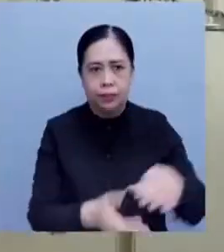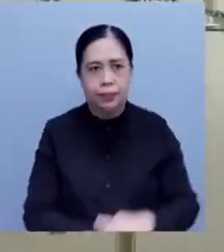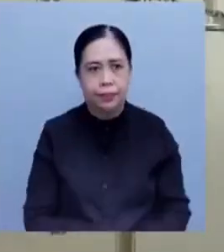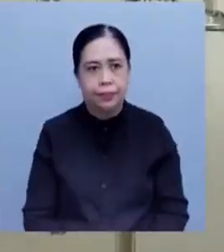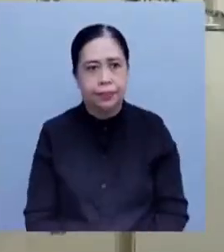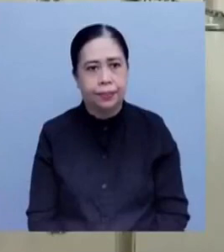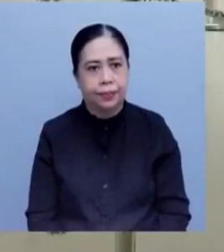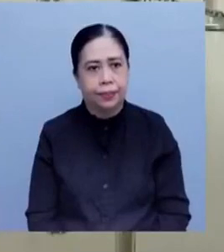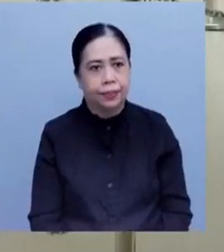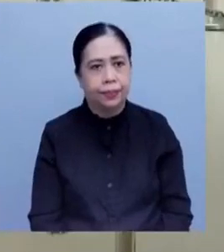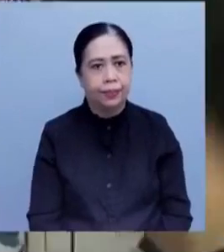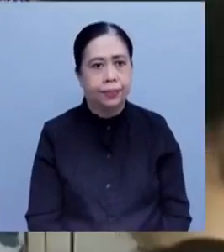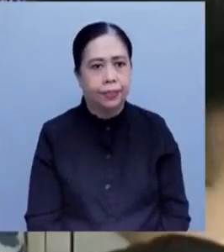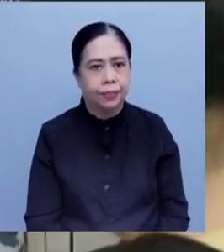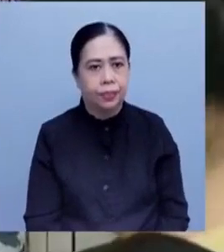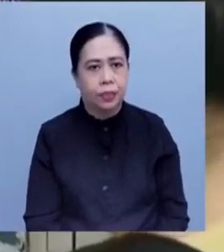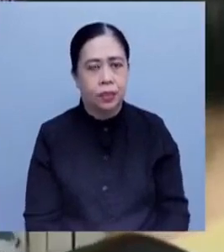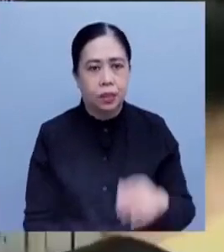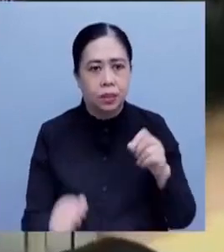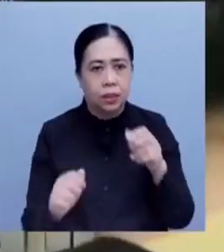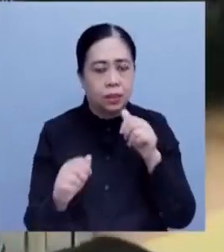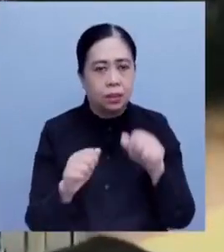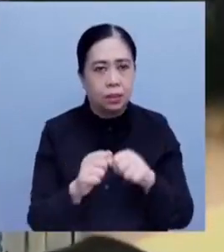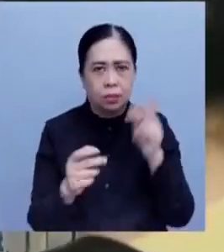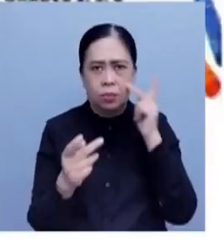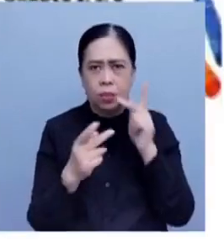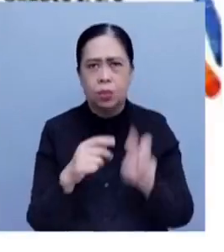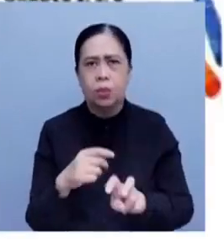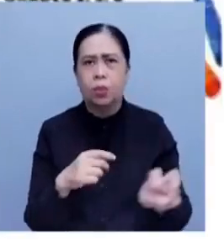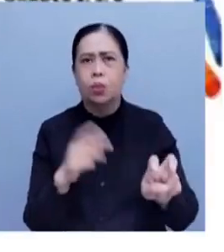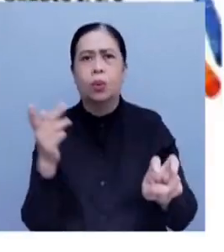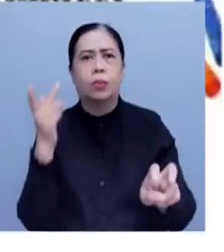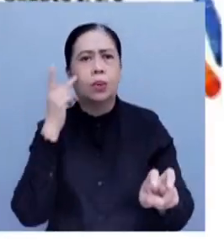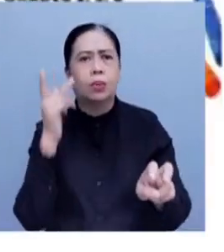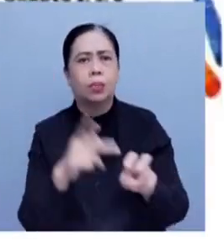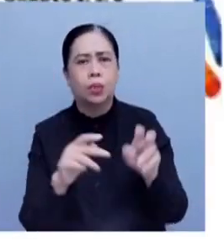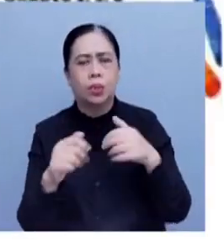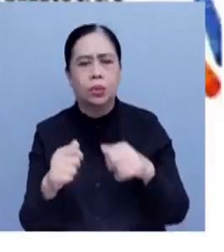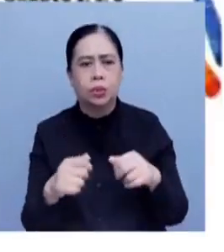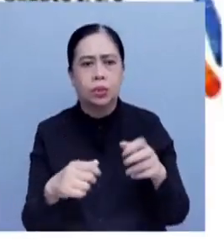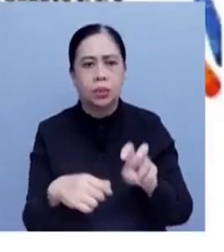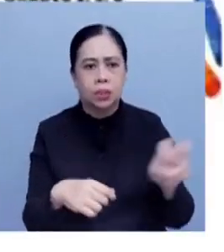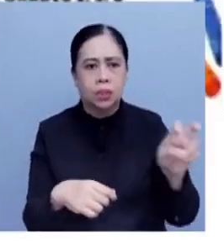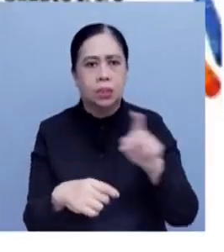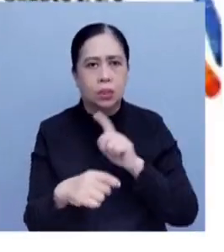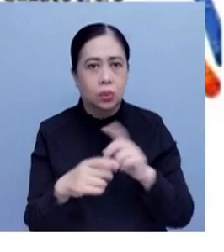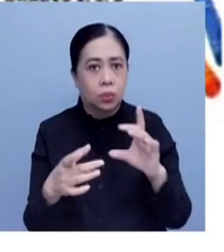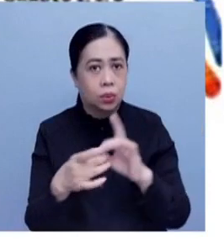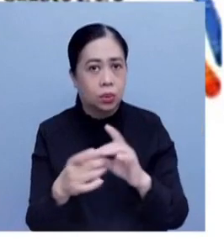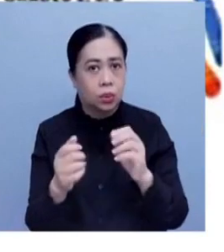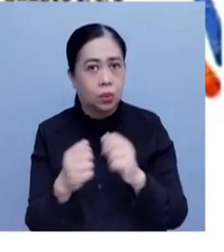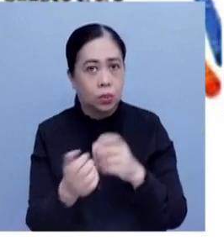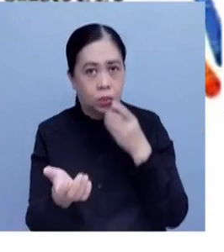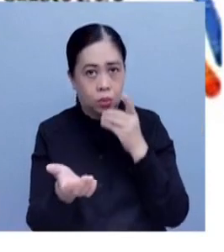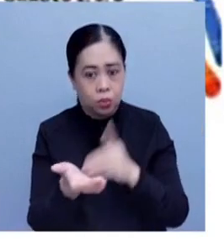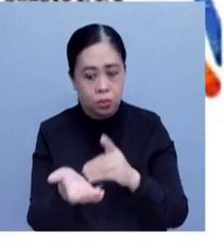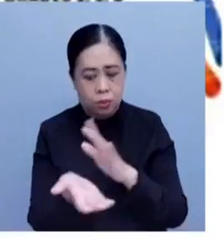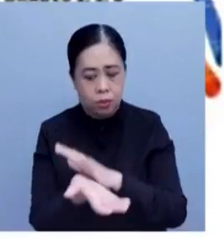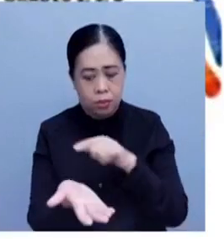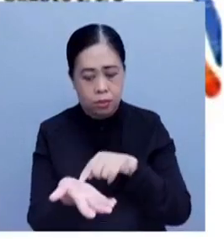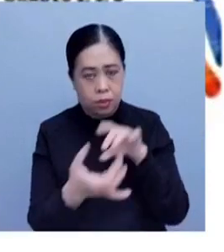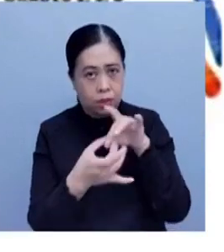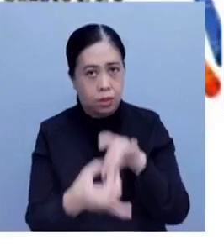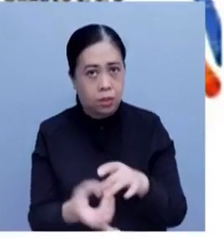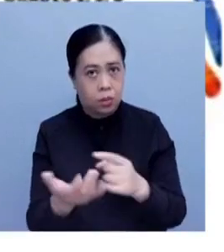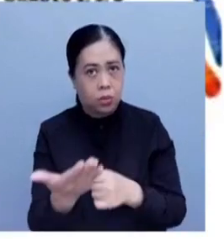Ang tinitingnan talaga natin is the purpose of travel. If the purpose of travel is in connection dun sa dokumento na pinapakita